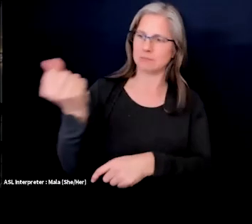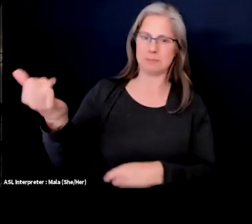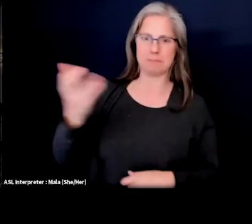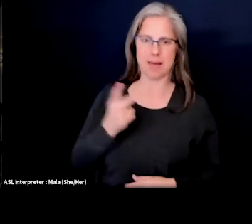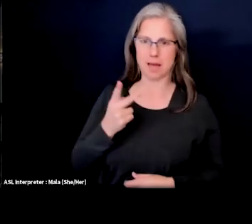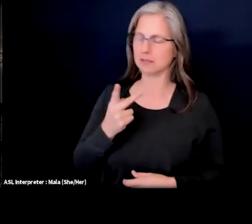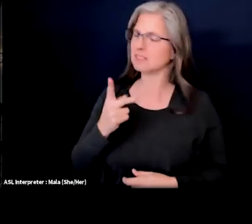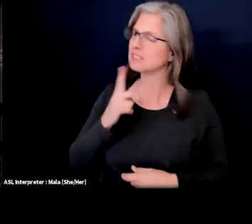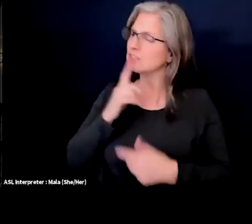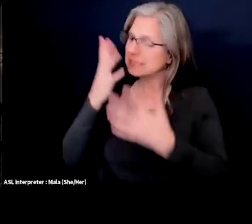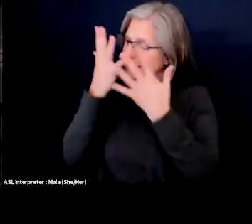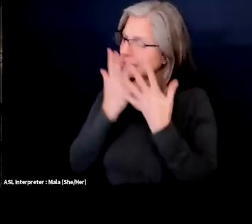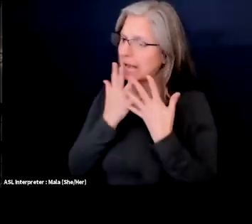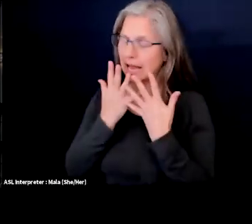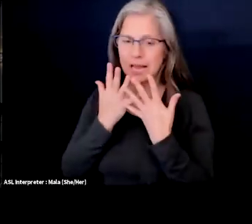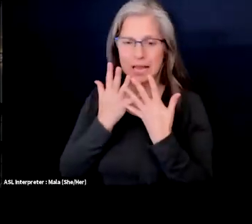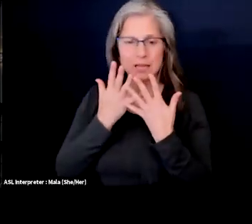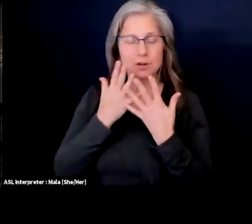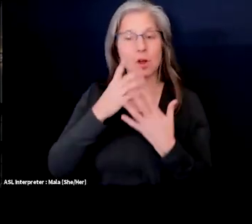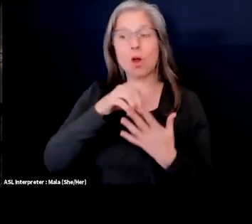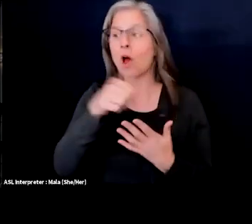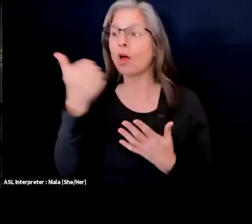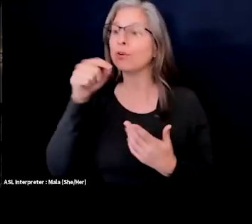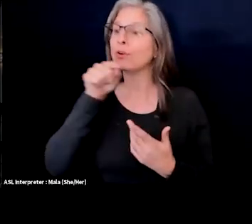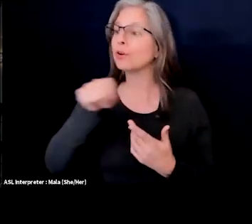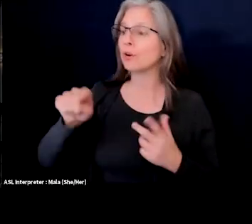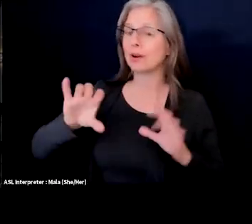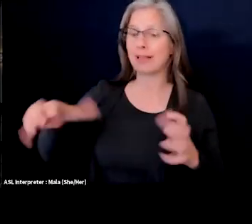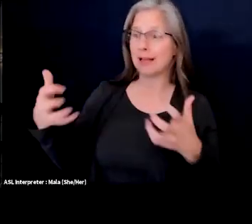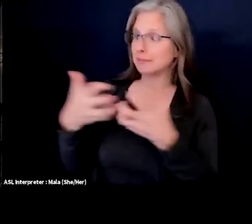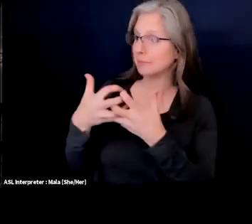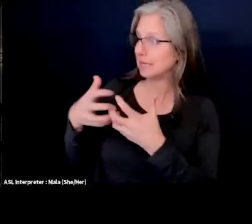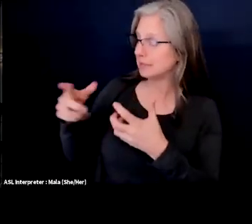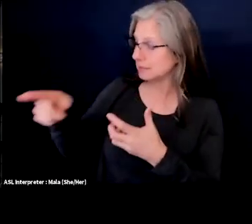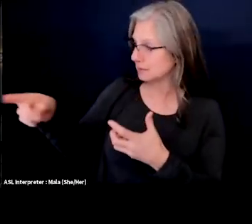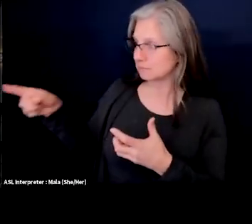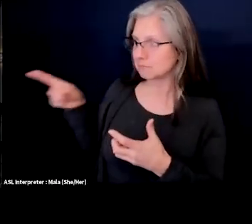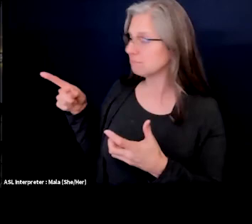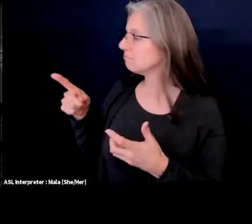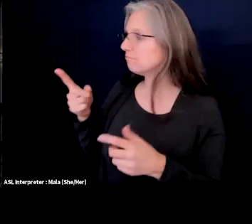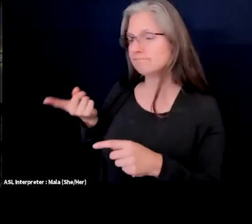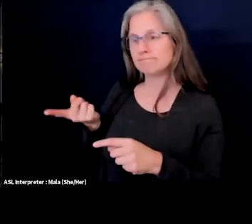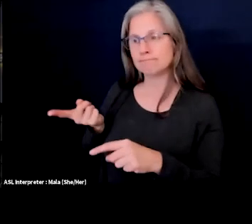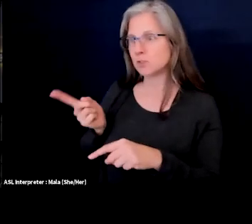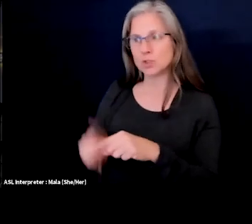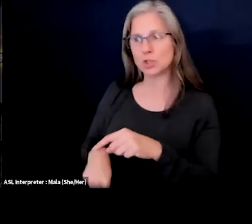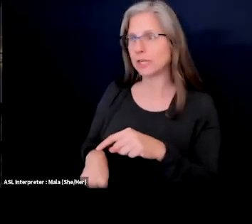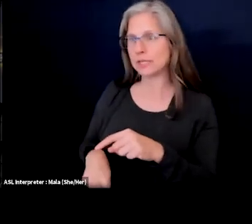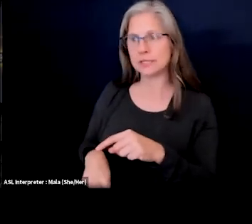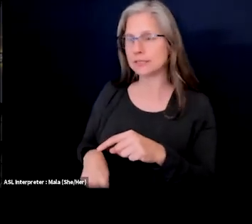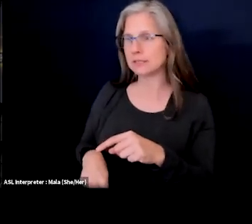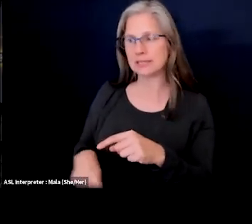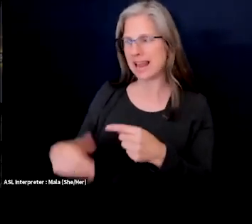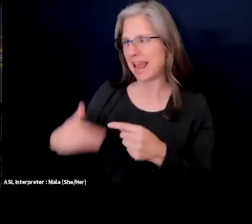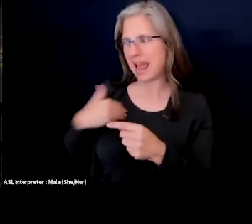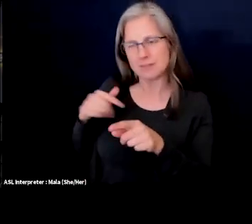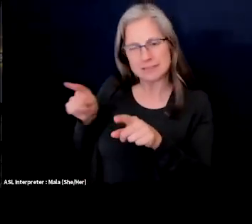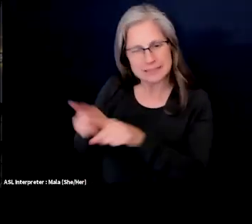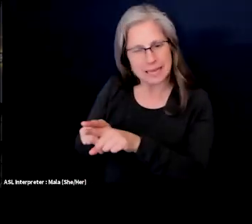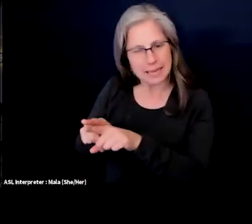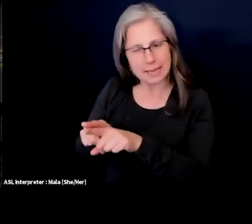was so sad to see that other classmates that I had were not able to have that